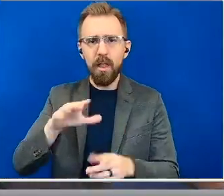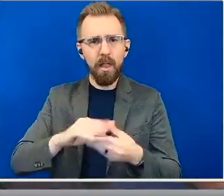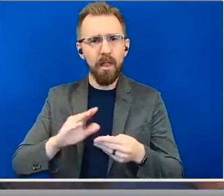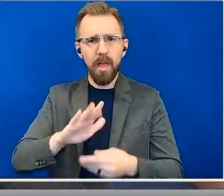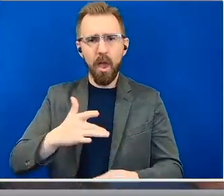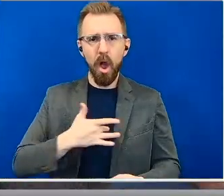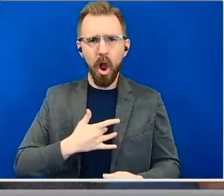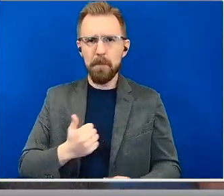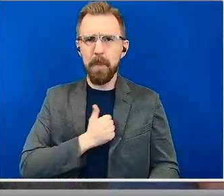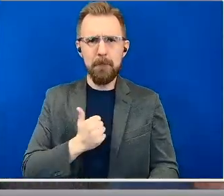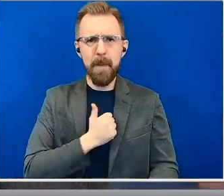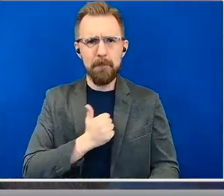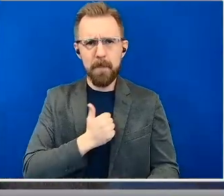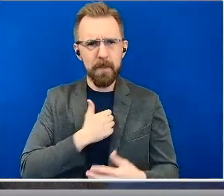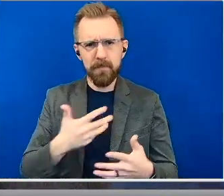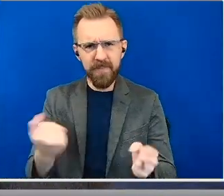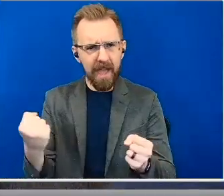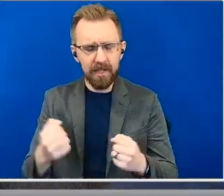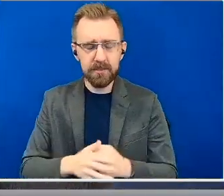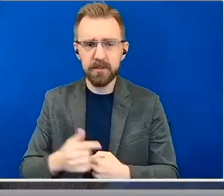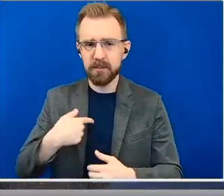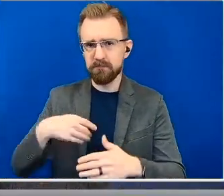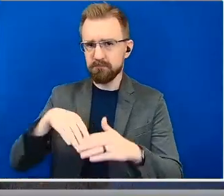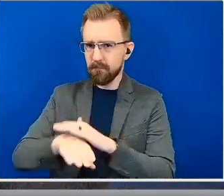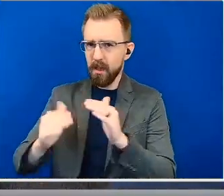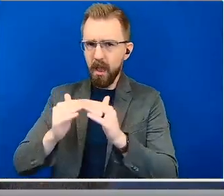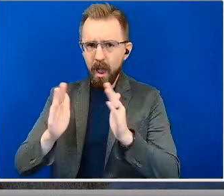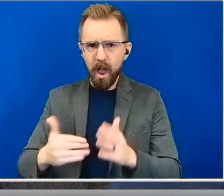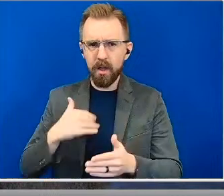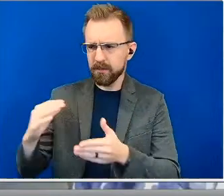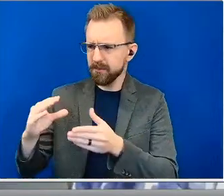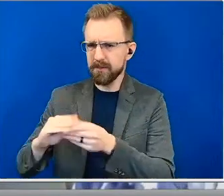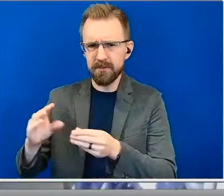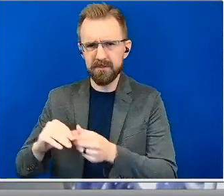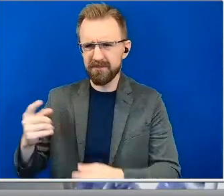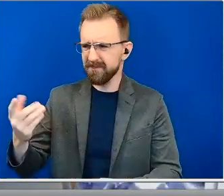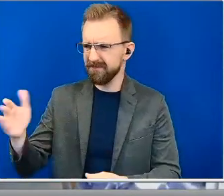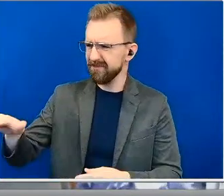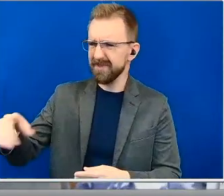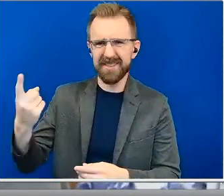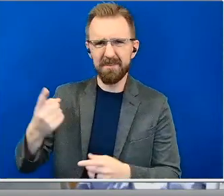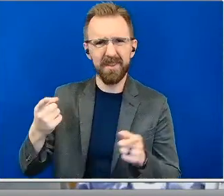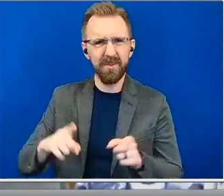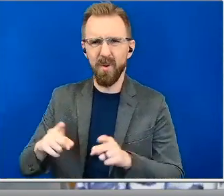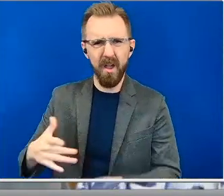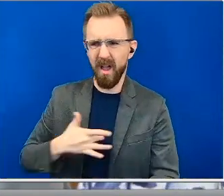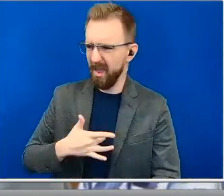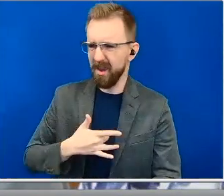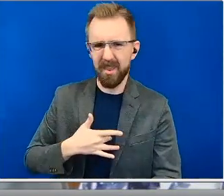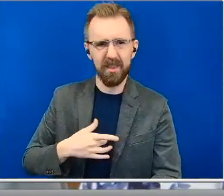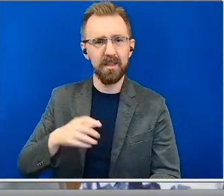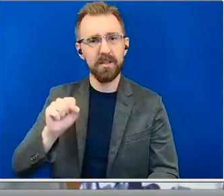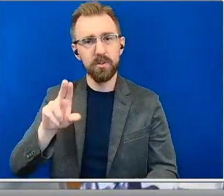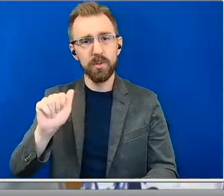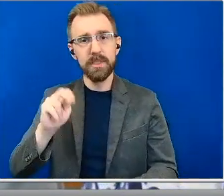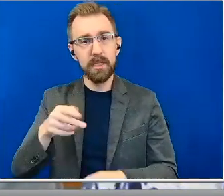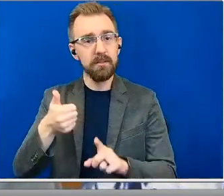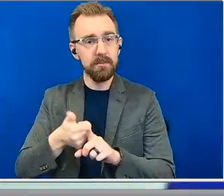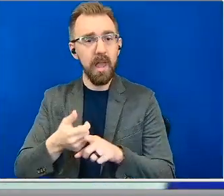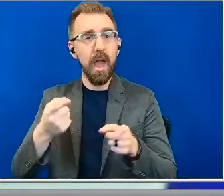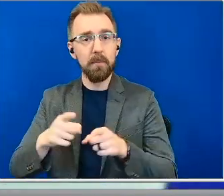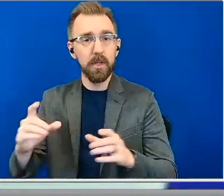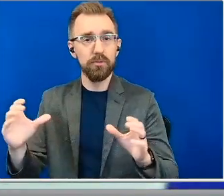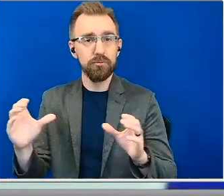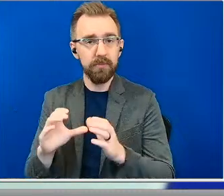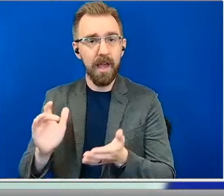I came in the house and I told her, I got something going on here. Susan, who also happens to be a certified medical